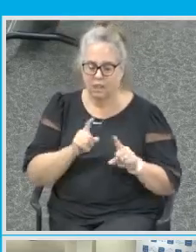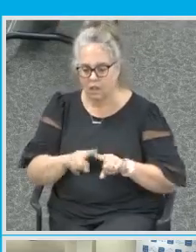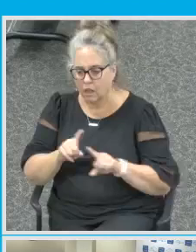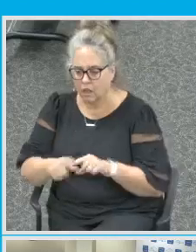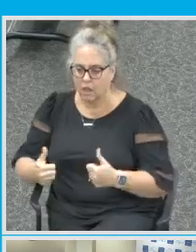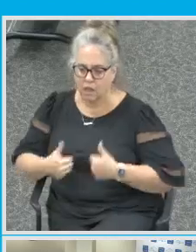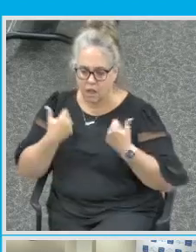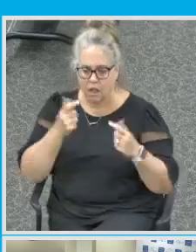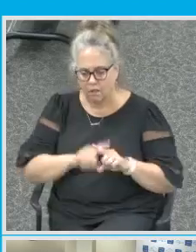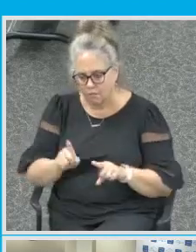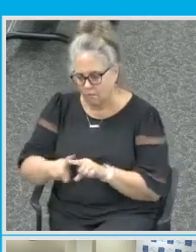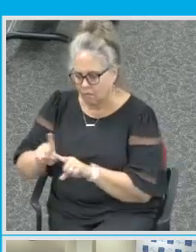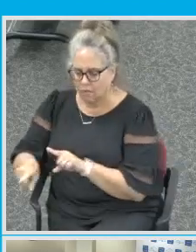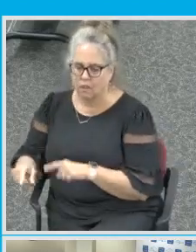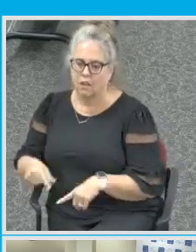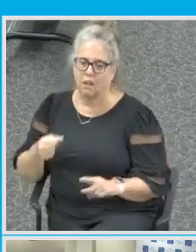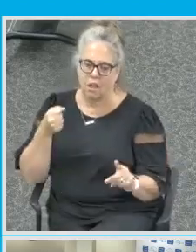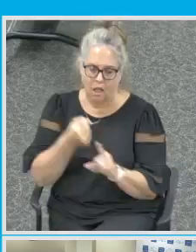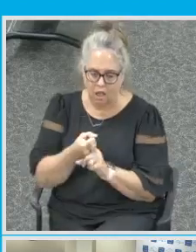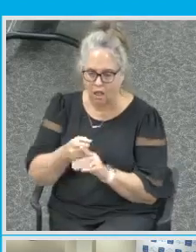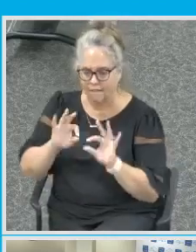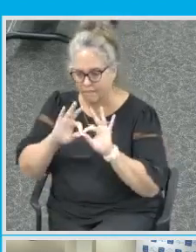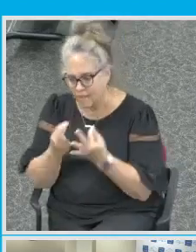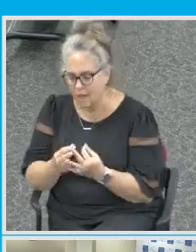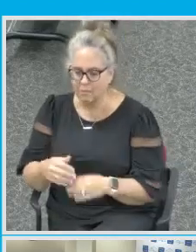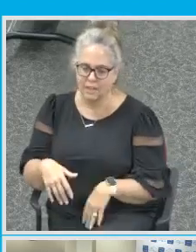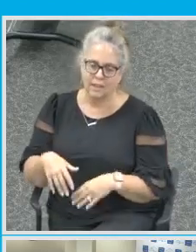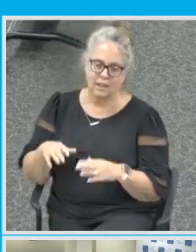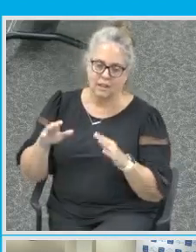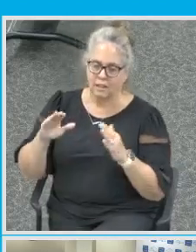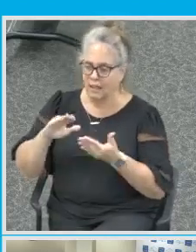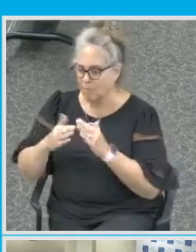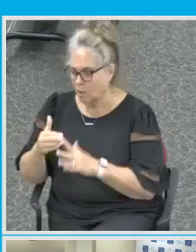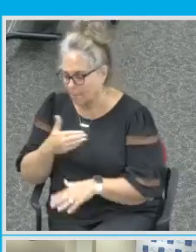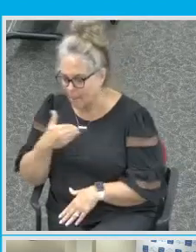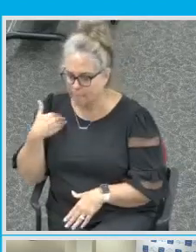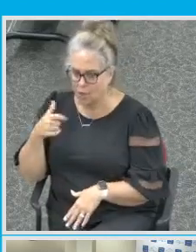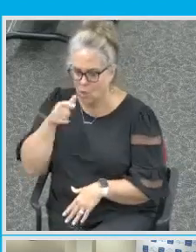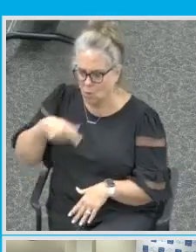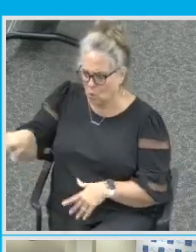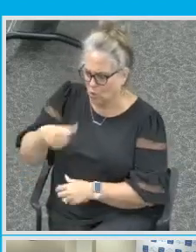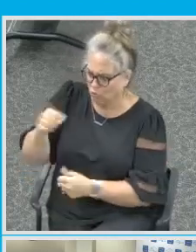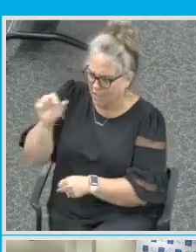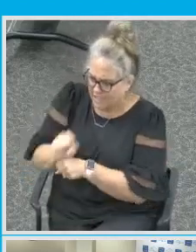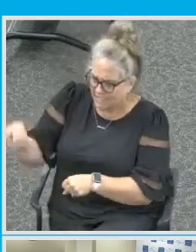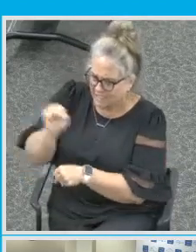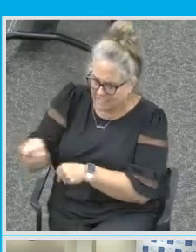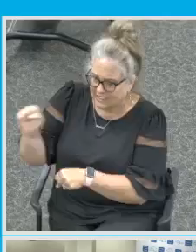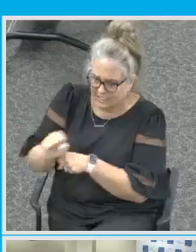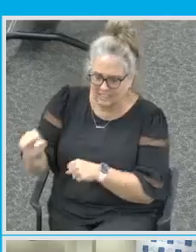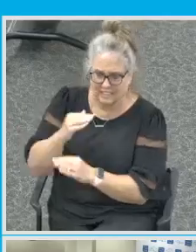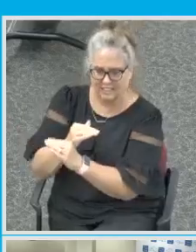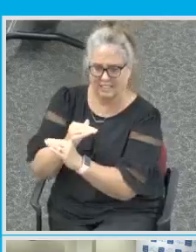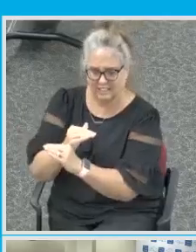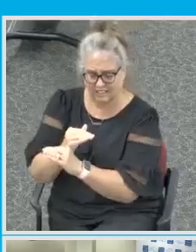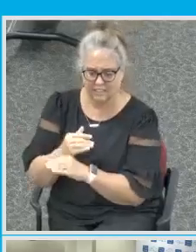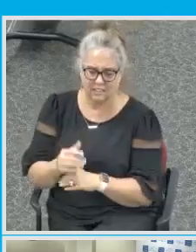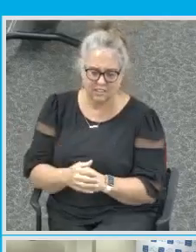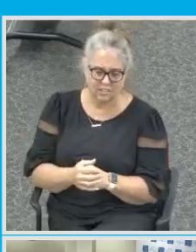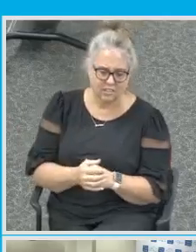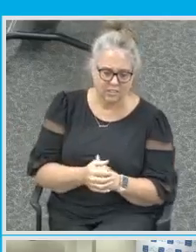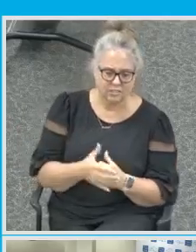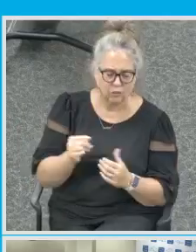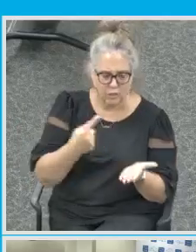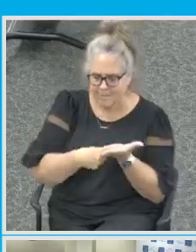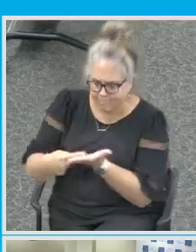community members, and those who diligently work in suicide prevention. Together, we are changing the conversation about suicide by